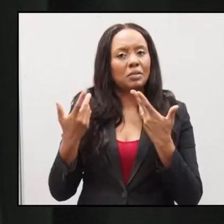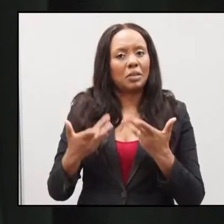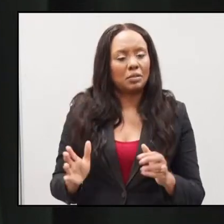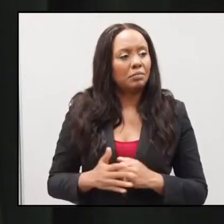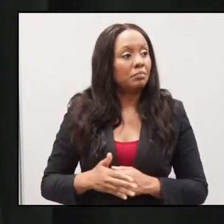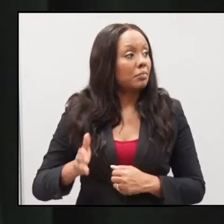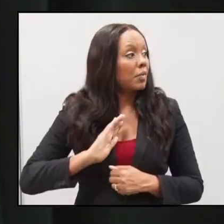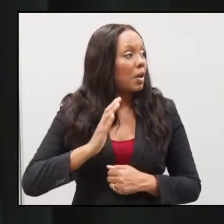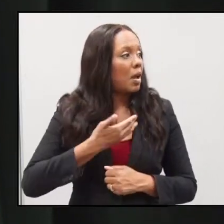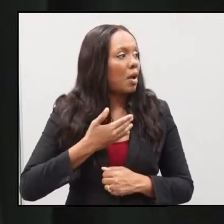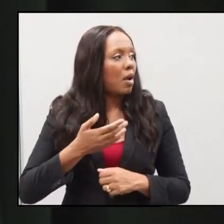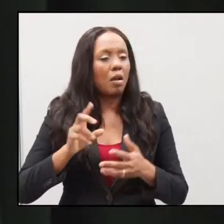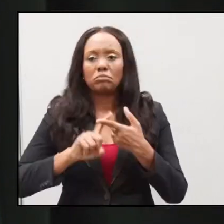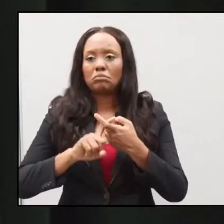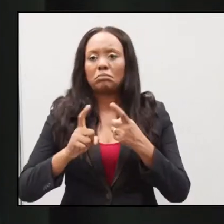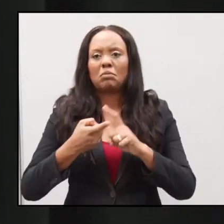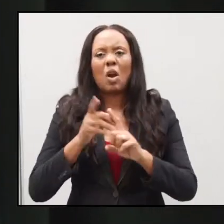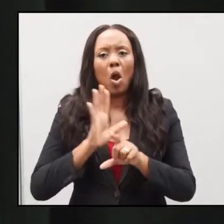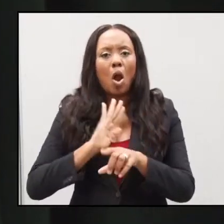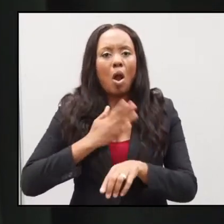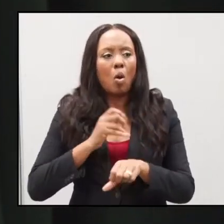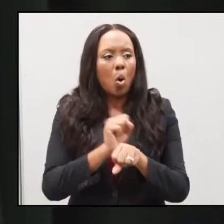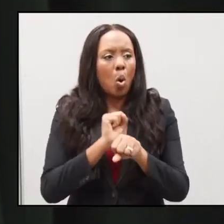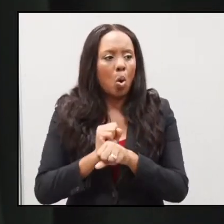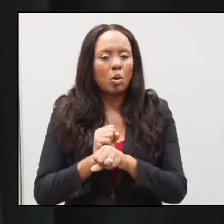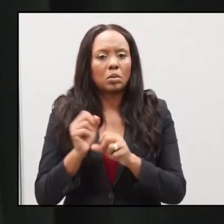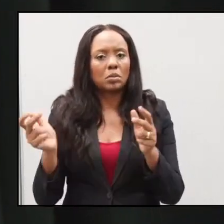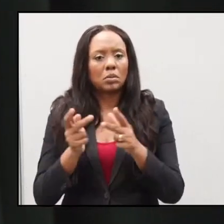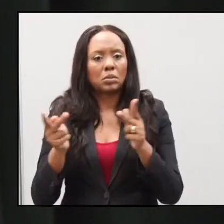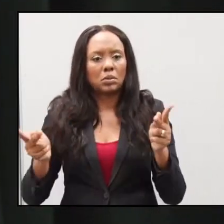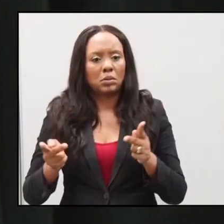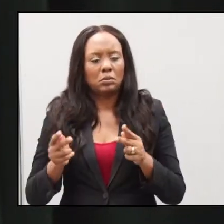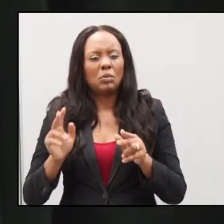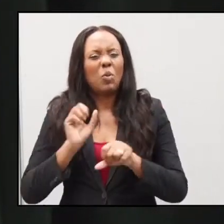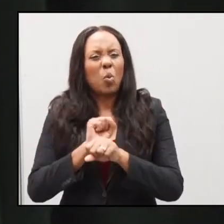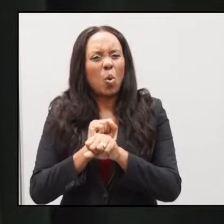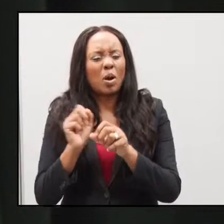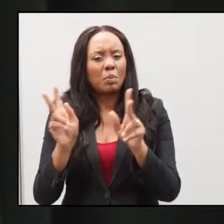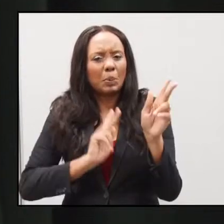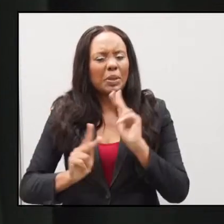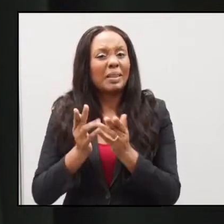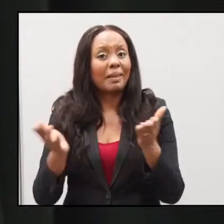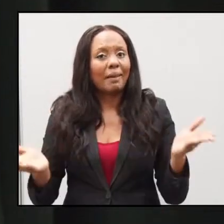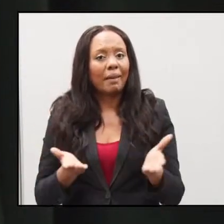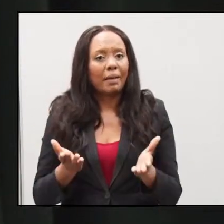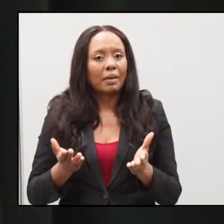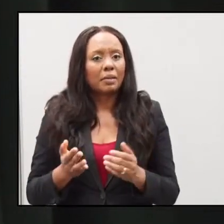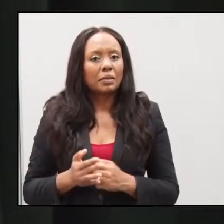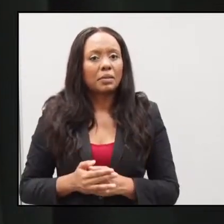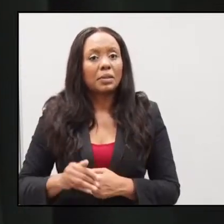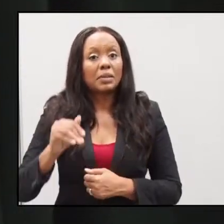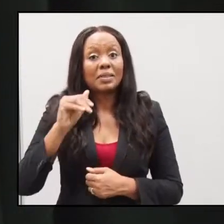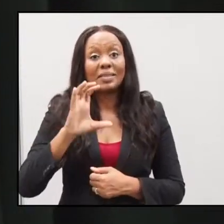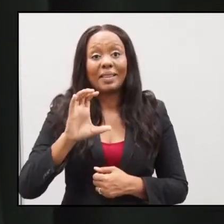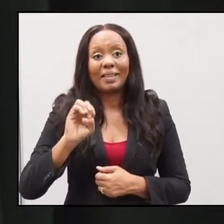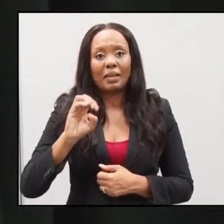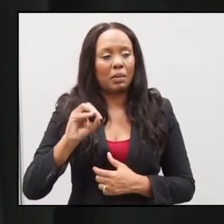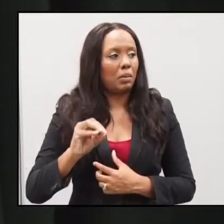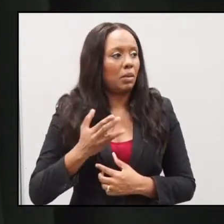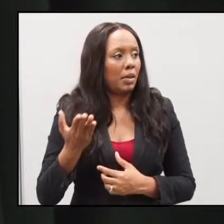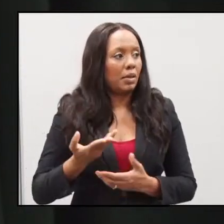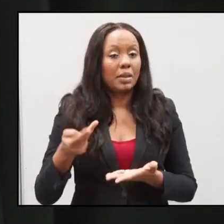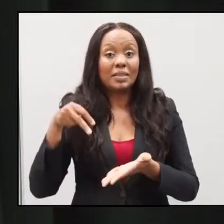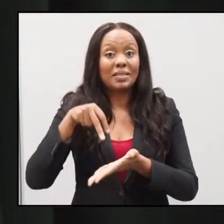also from the pioneering technological enterprise, ESIO, represented by its CEO, Raymond St. Martin. Raymond, would you